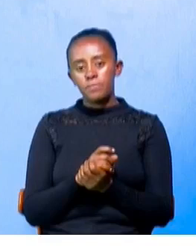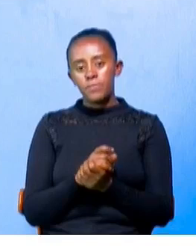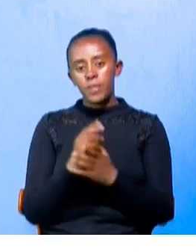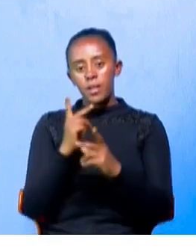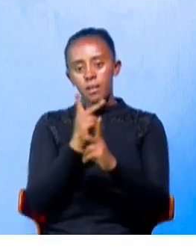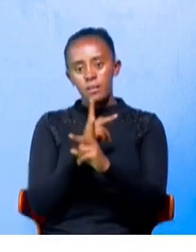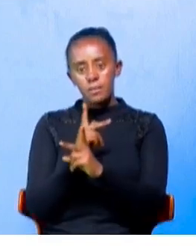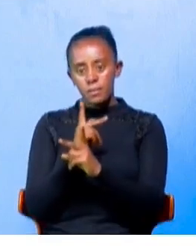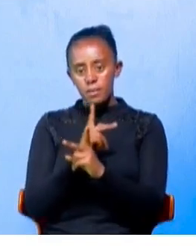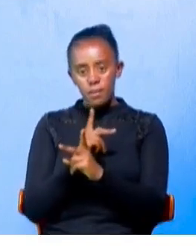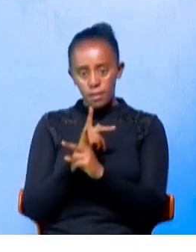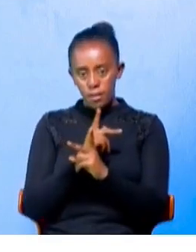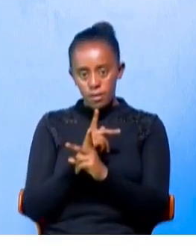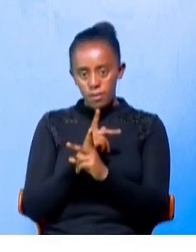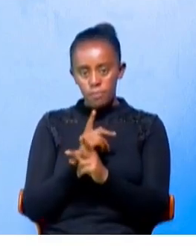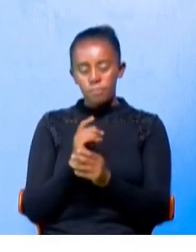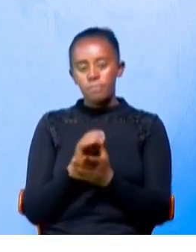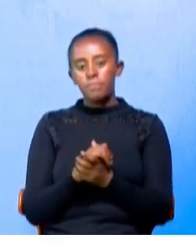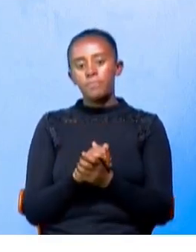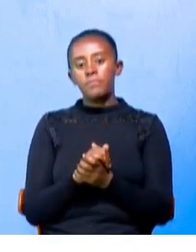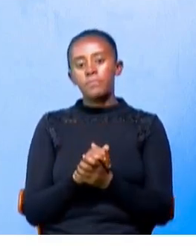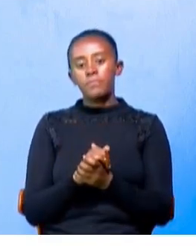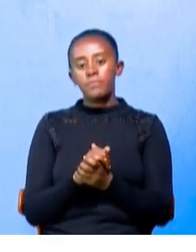take care.